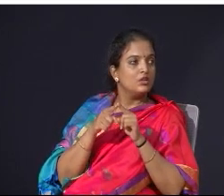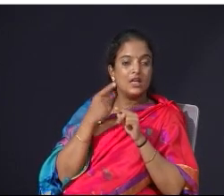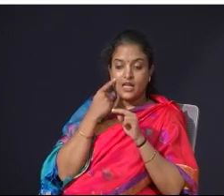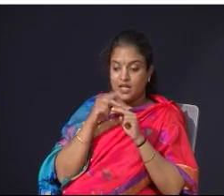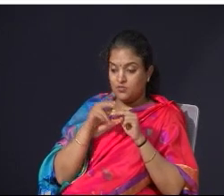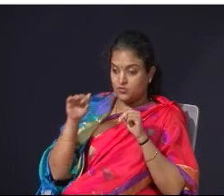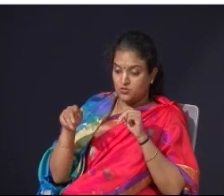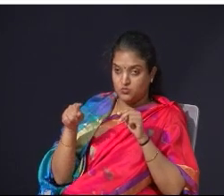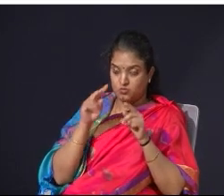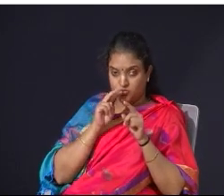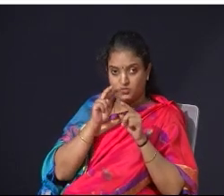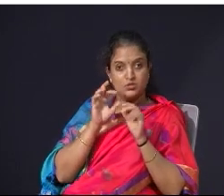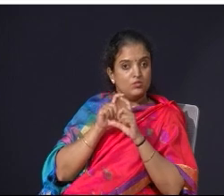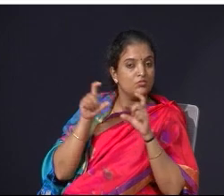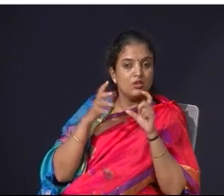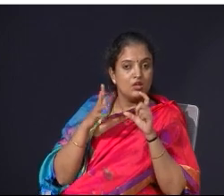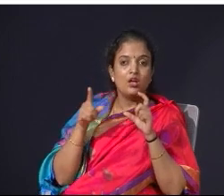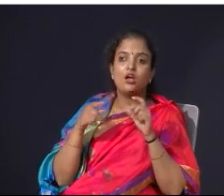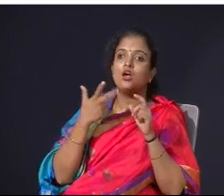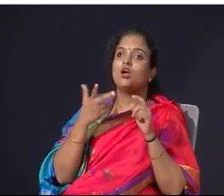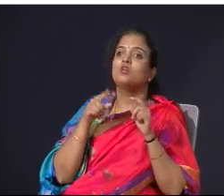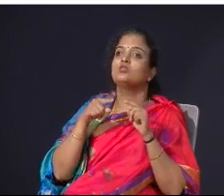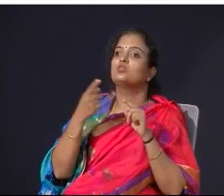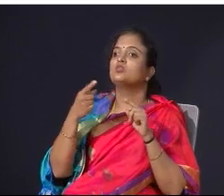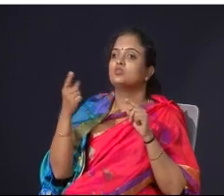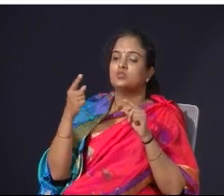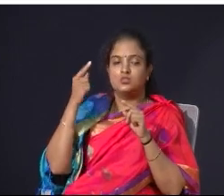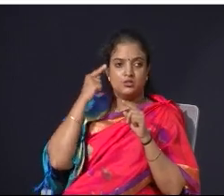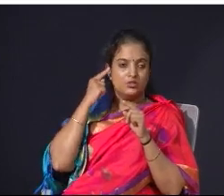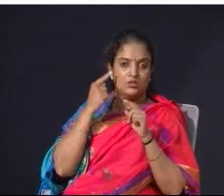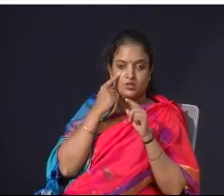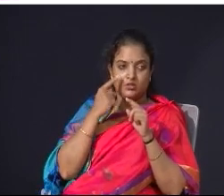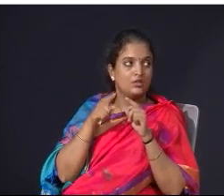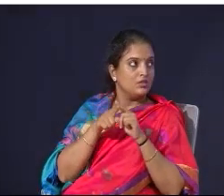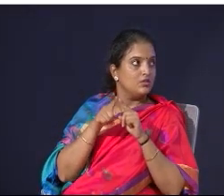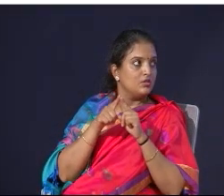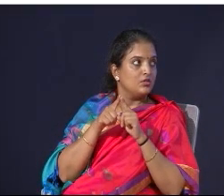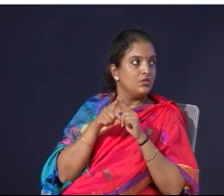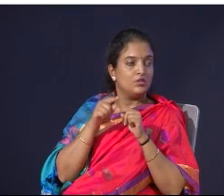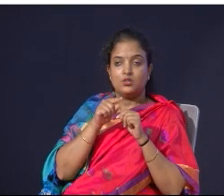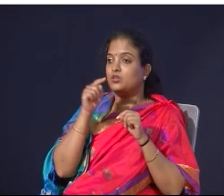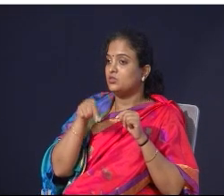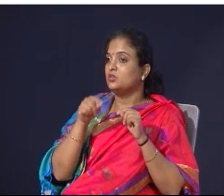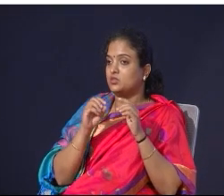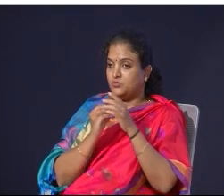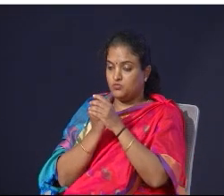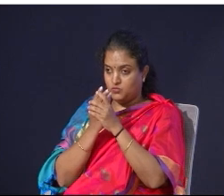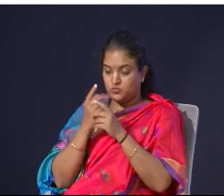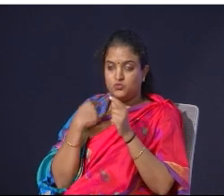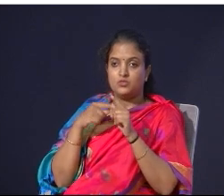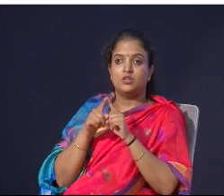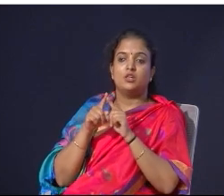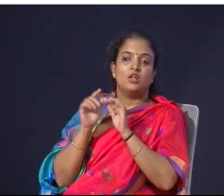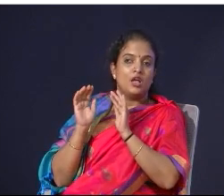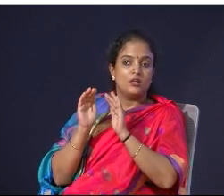child's vision is not good enough, we can always aid it with the other senses. To foster development across all areas by encouraging the use